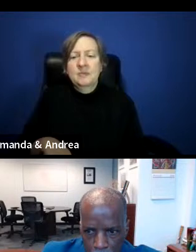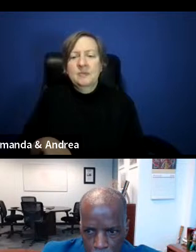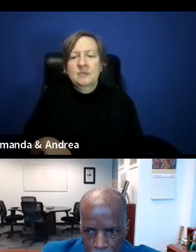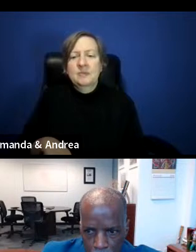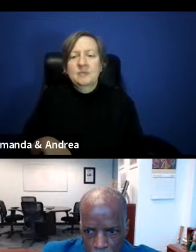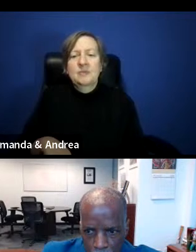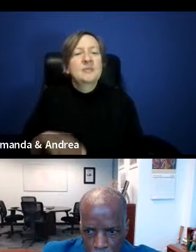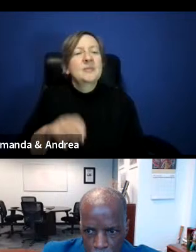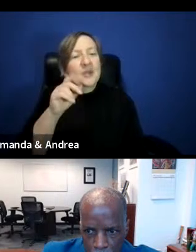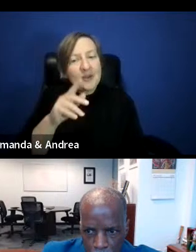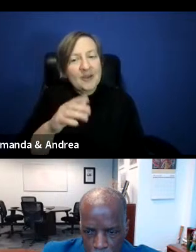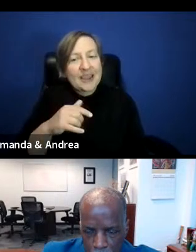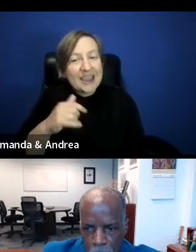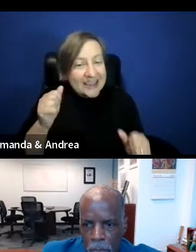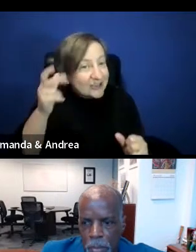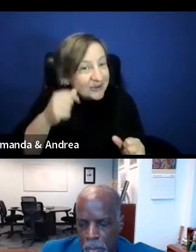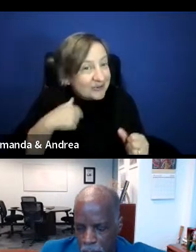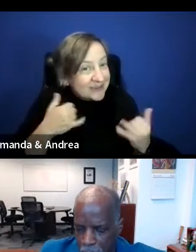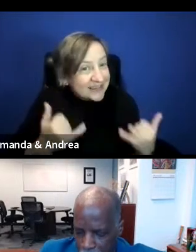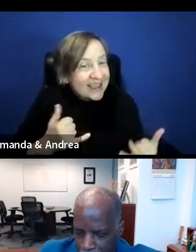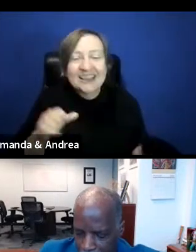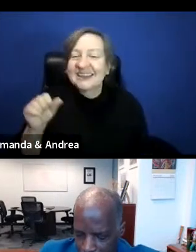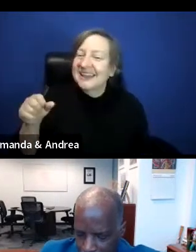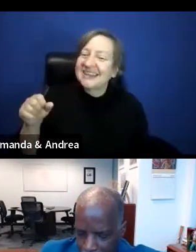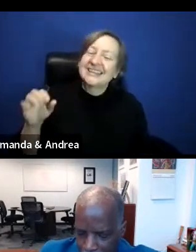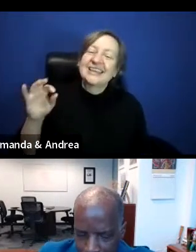Yep, Okay, am I here now finally? Yep.